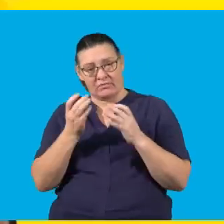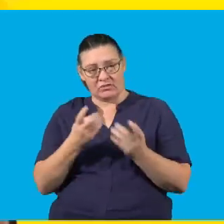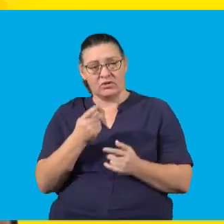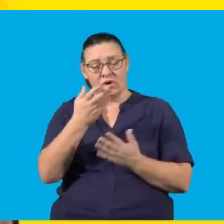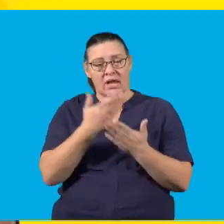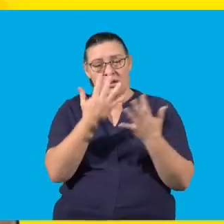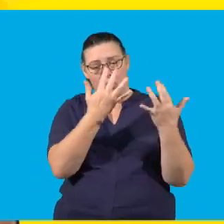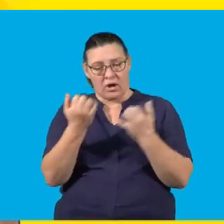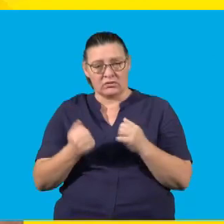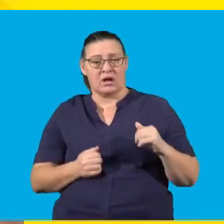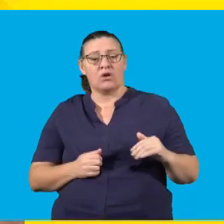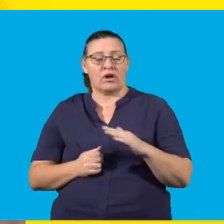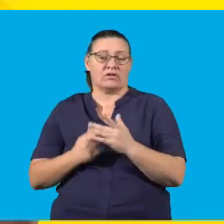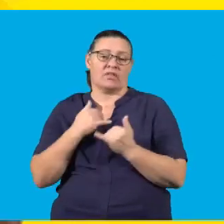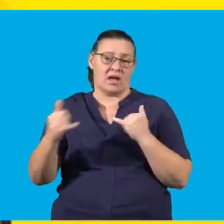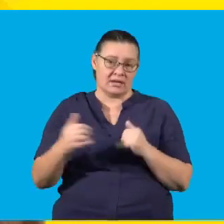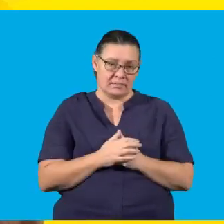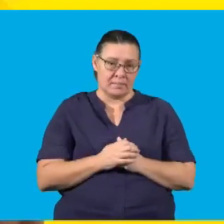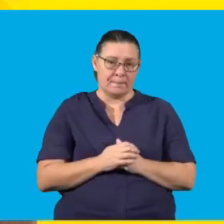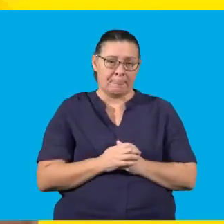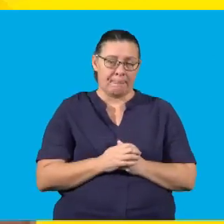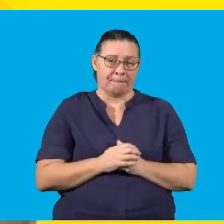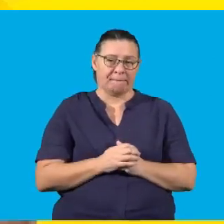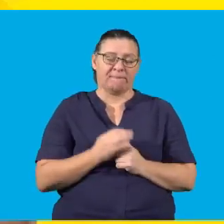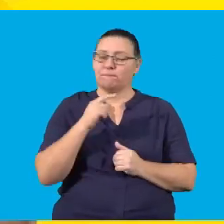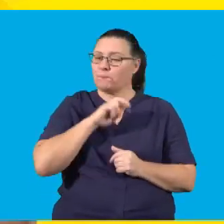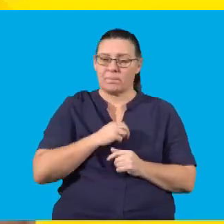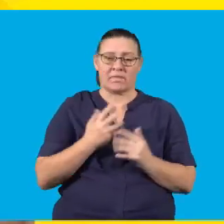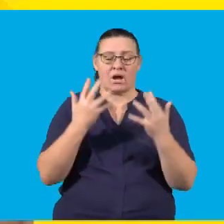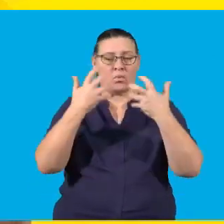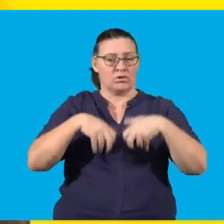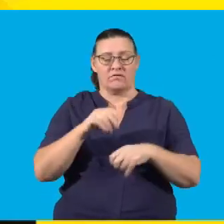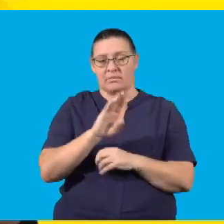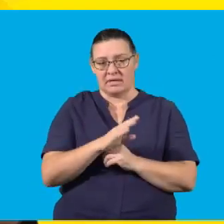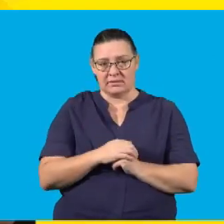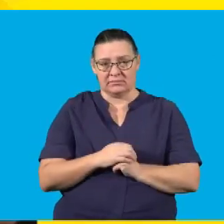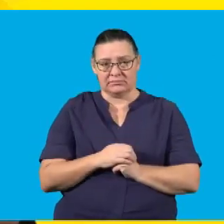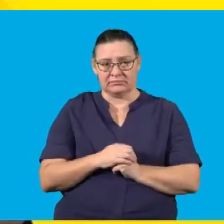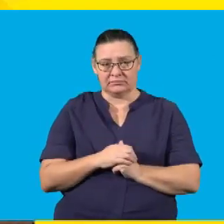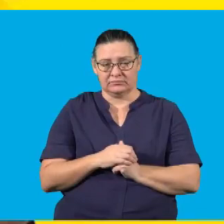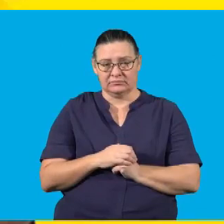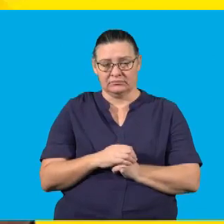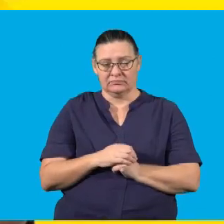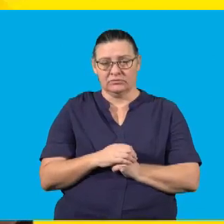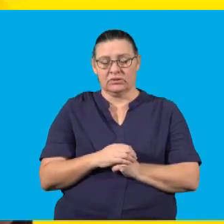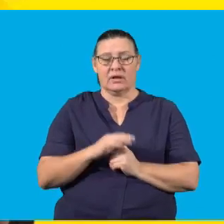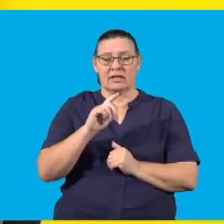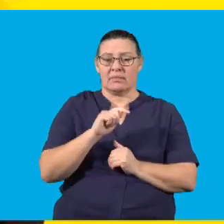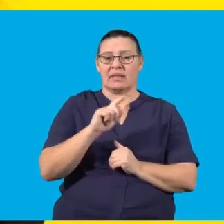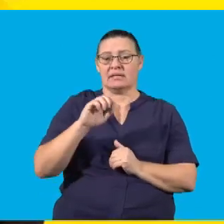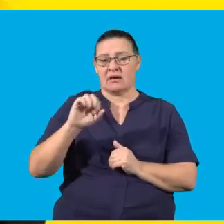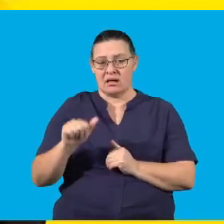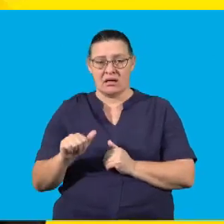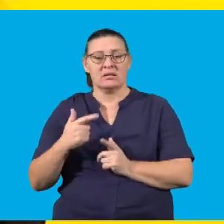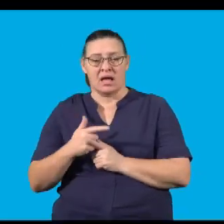it means you can work out the gradient of the line without having the coordinates of B. Because remember, tan of theta is equal to the gradient. Okay,